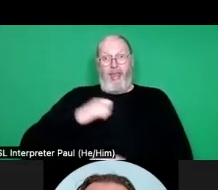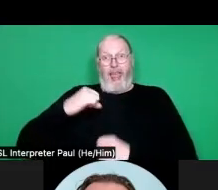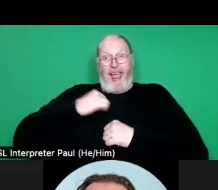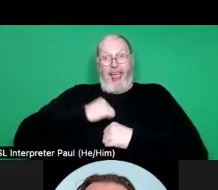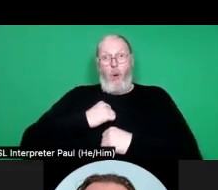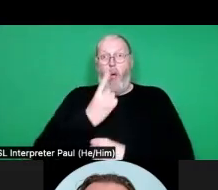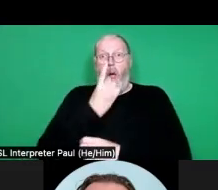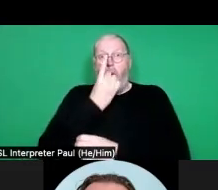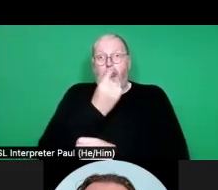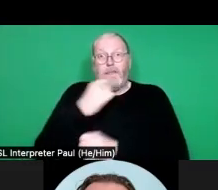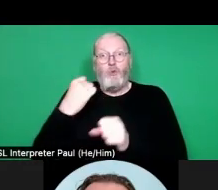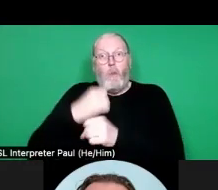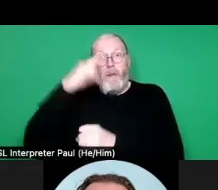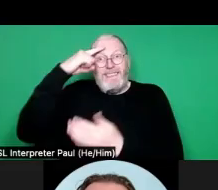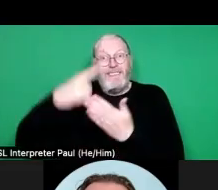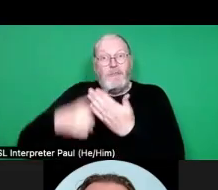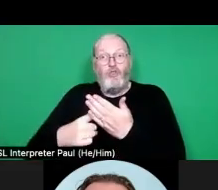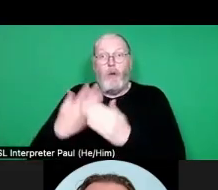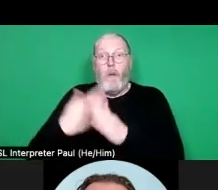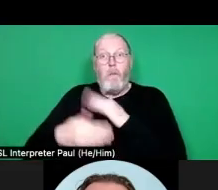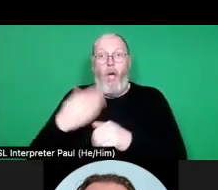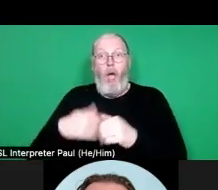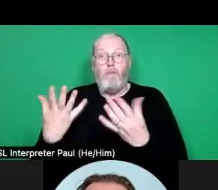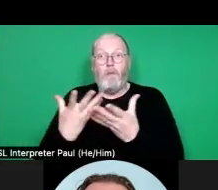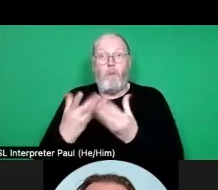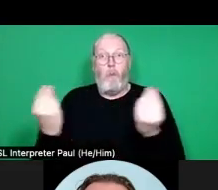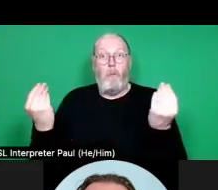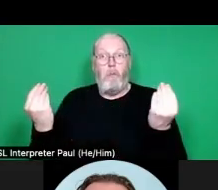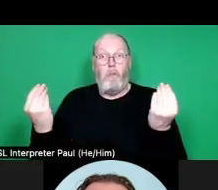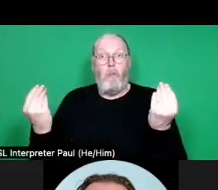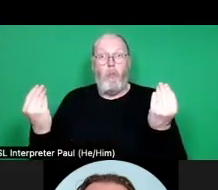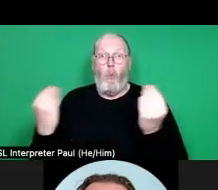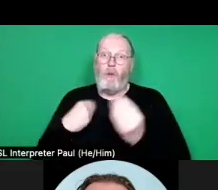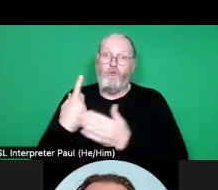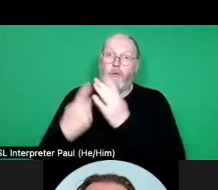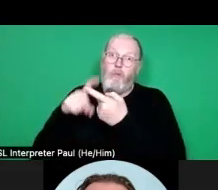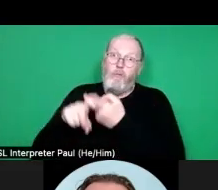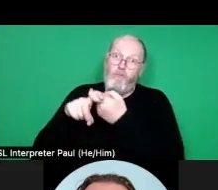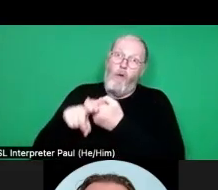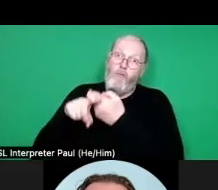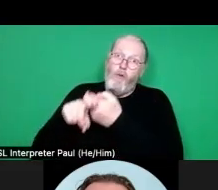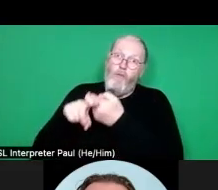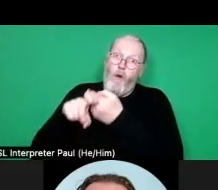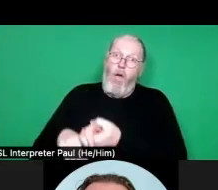of abdicated trust in AI-dominated future.